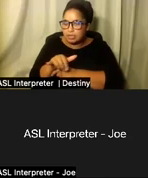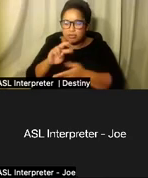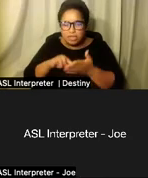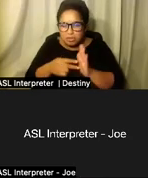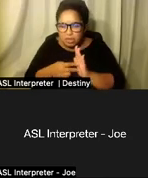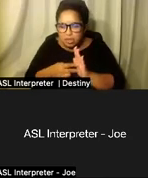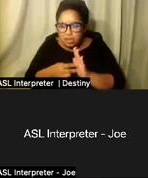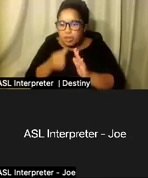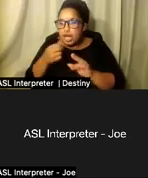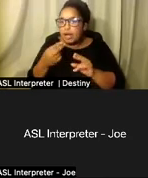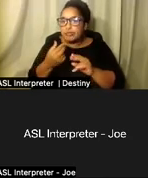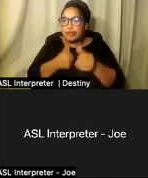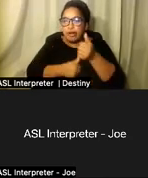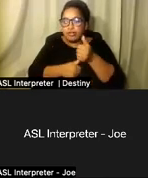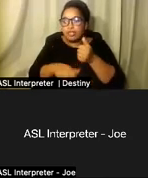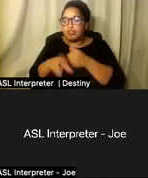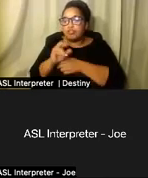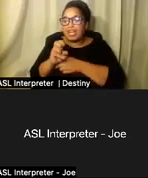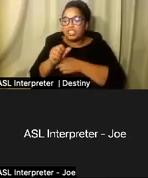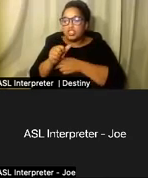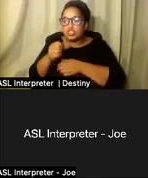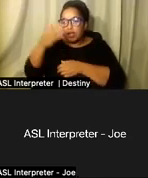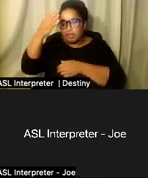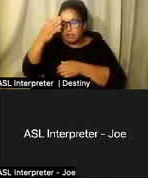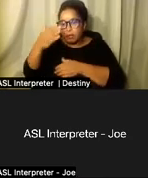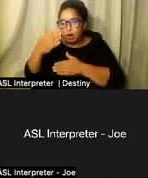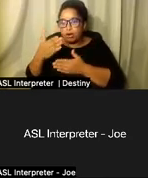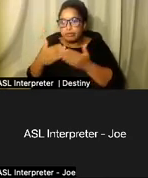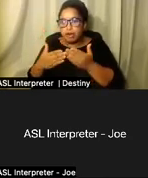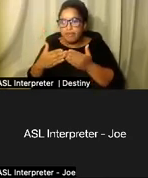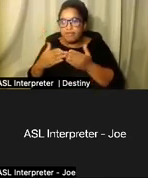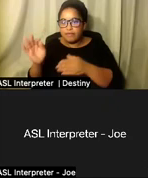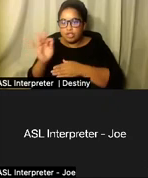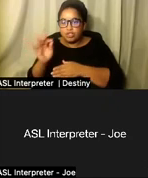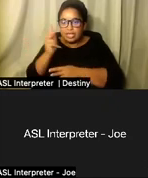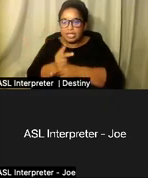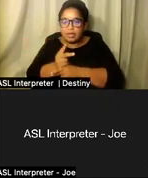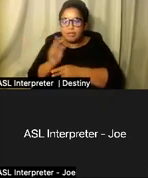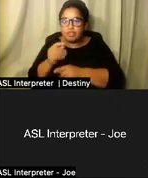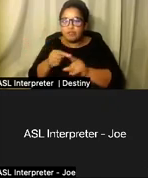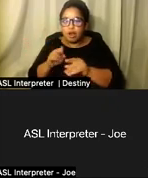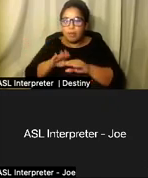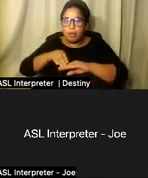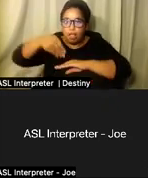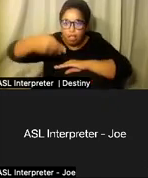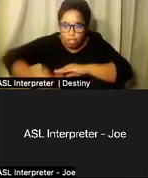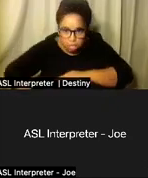put risers under the front feet of a piece of furniture as the method of keeping the furniture from tipping in an